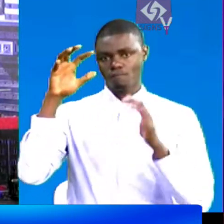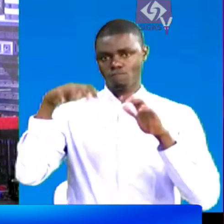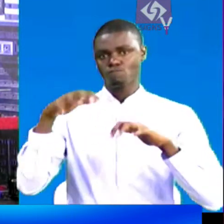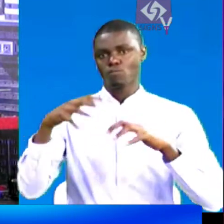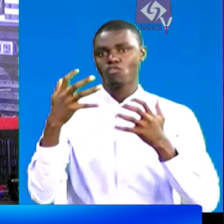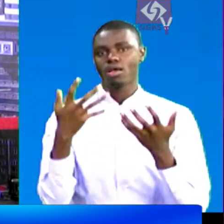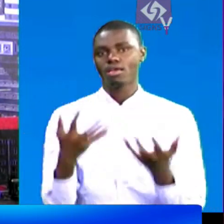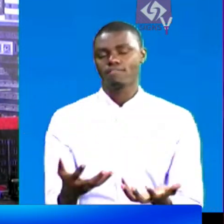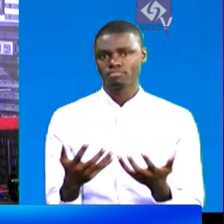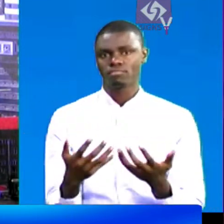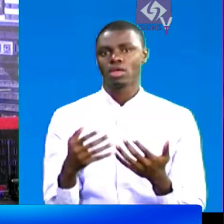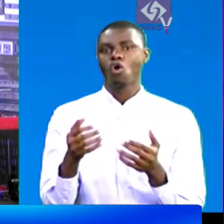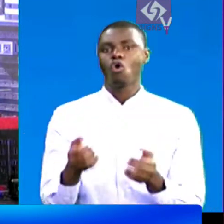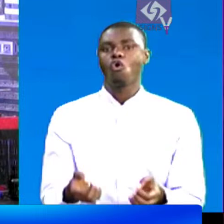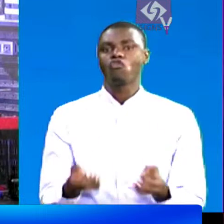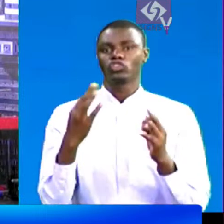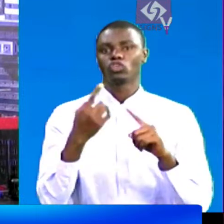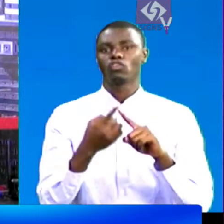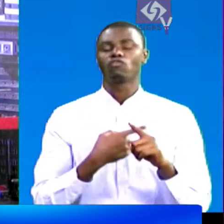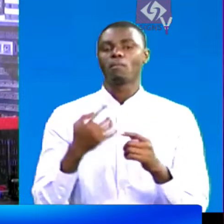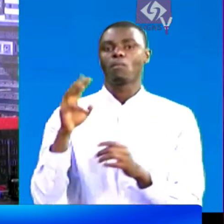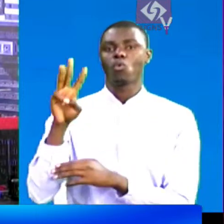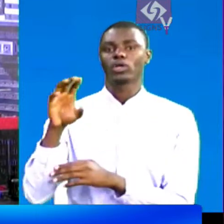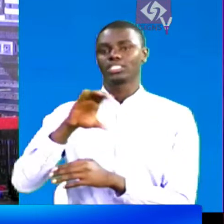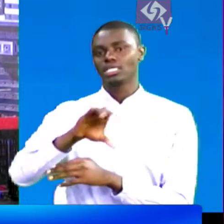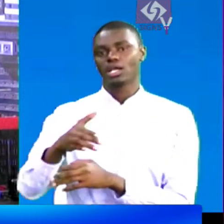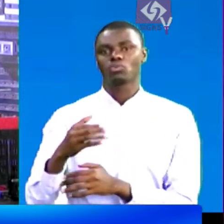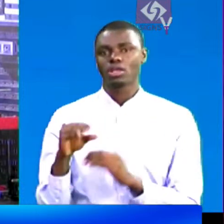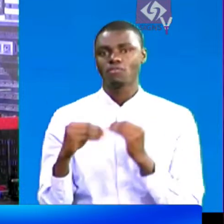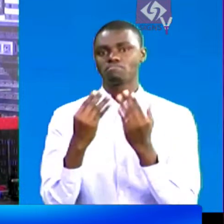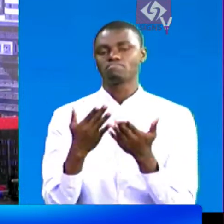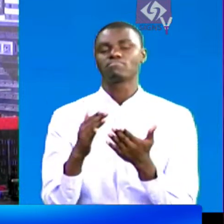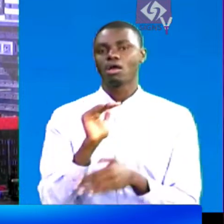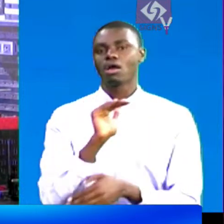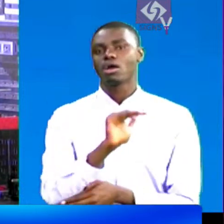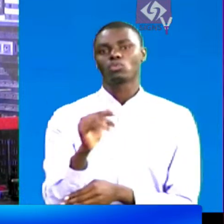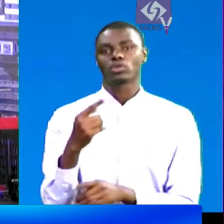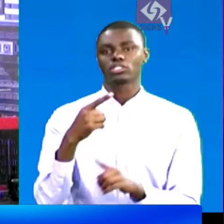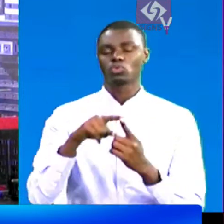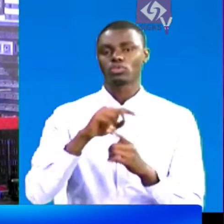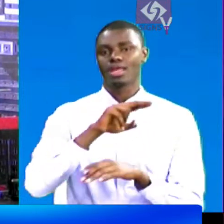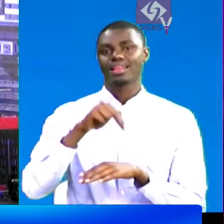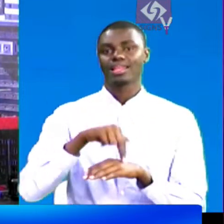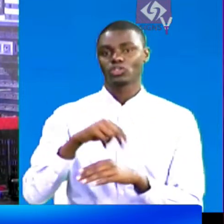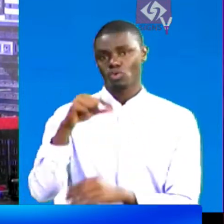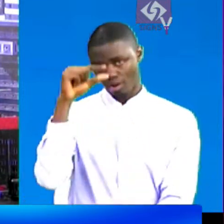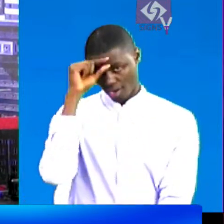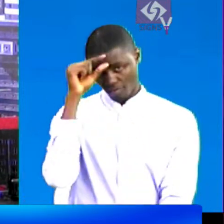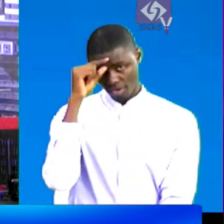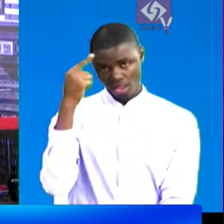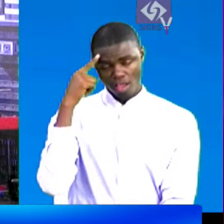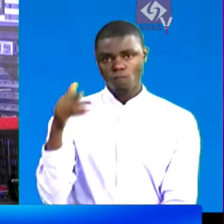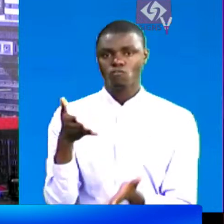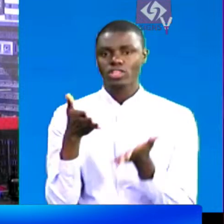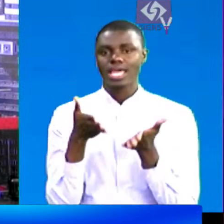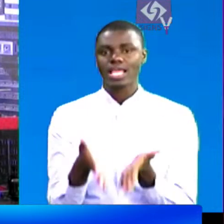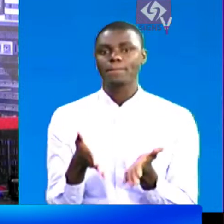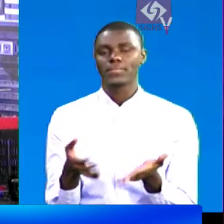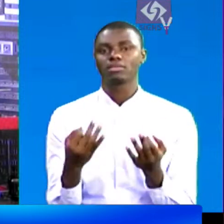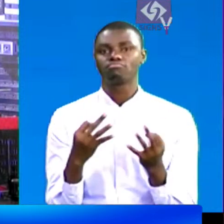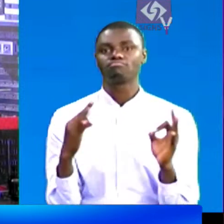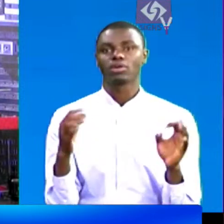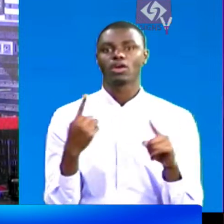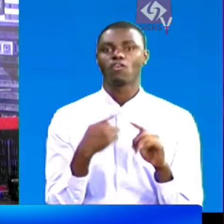rains. Officials from Wajir County have issued a plea to the national government for the immediate release